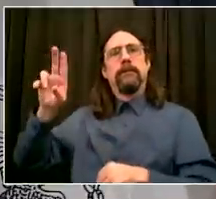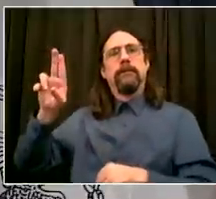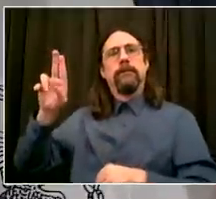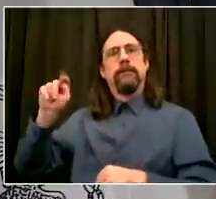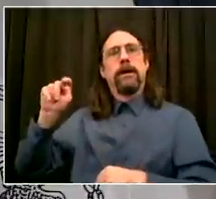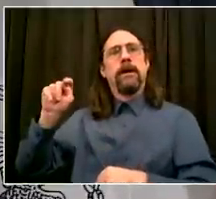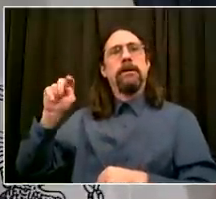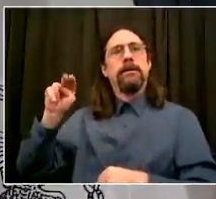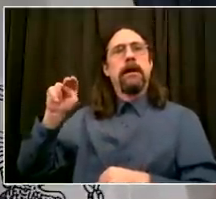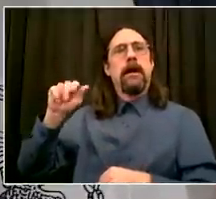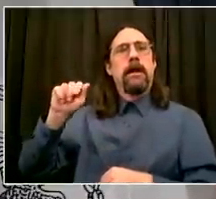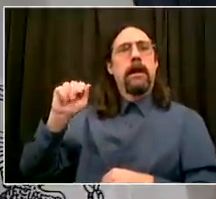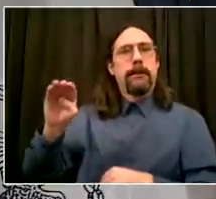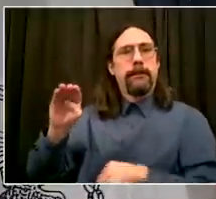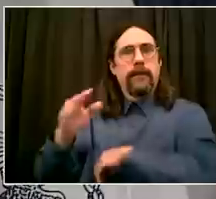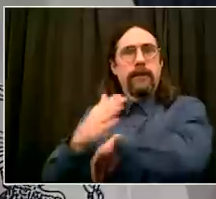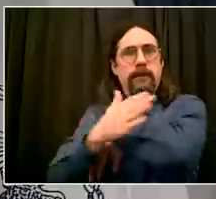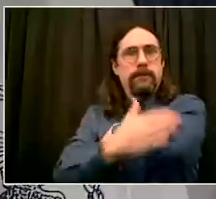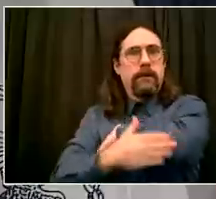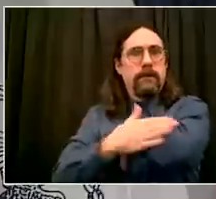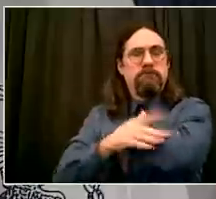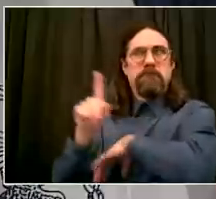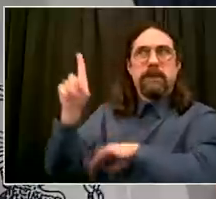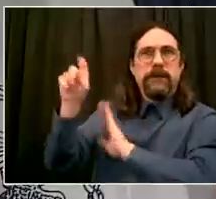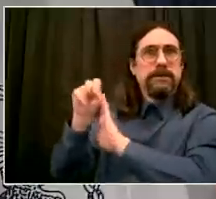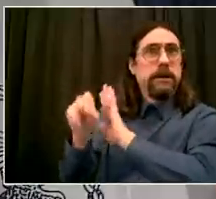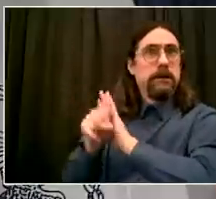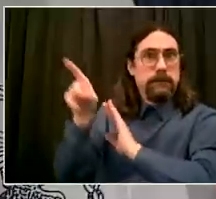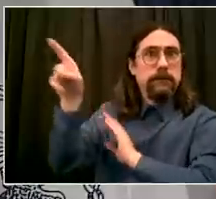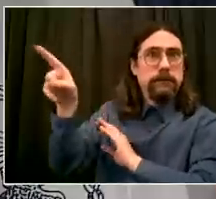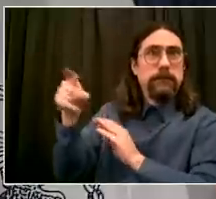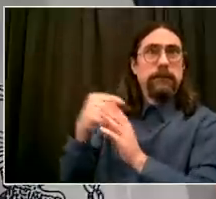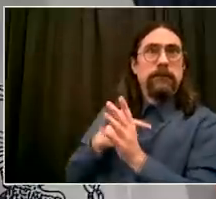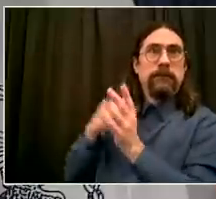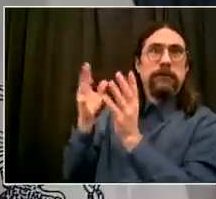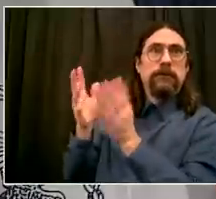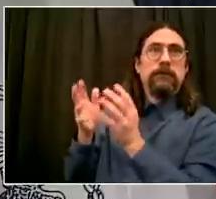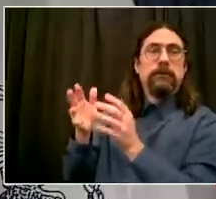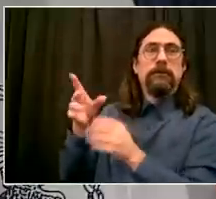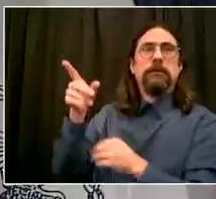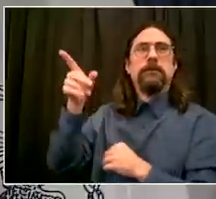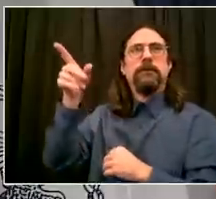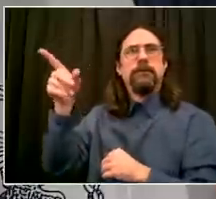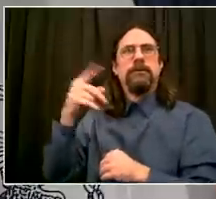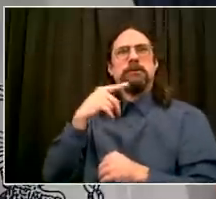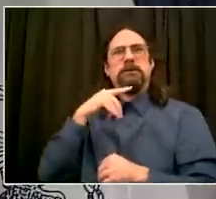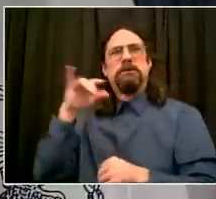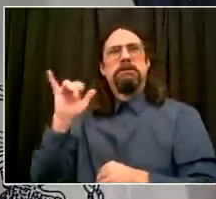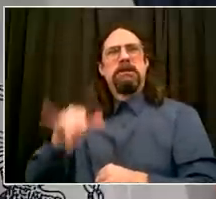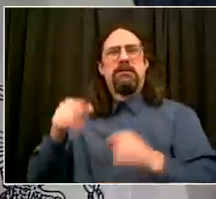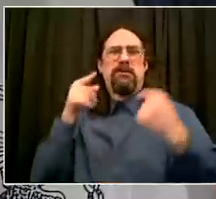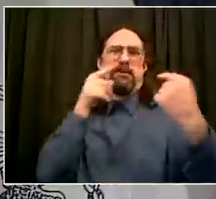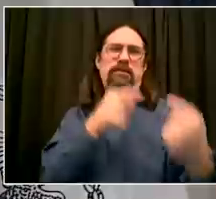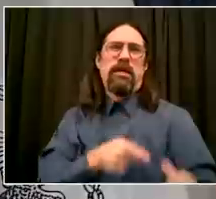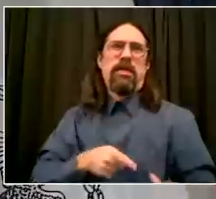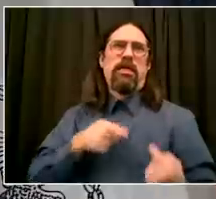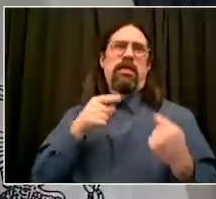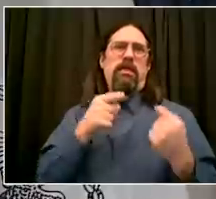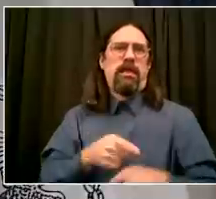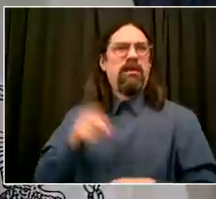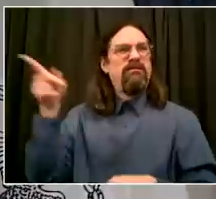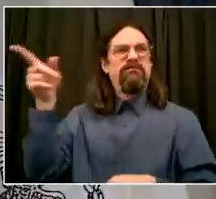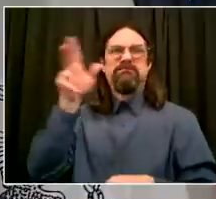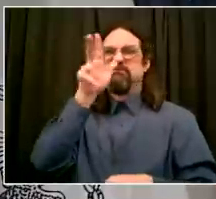coming into the city to get their vaccine, and of course that will deplete the city's supply and make it more difficult for